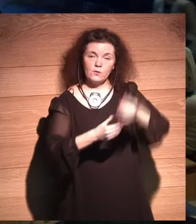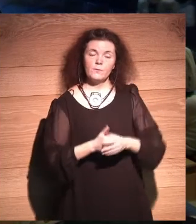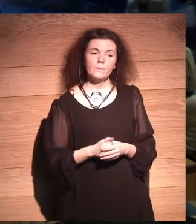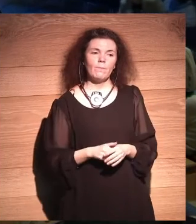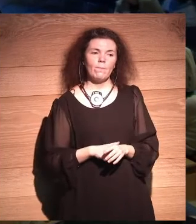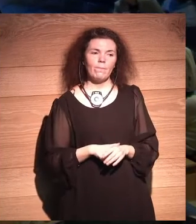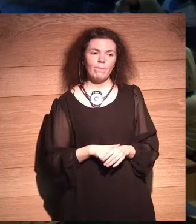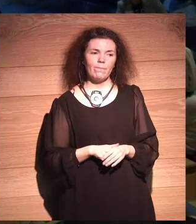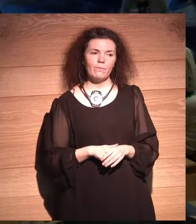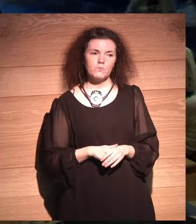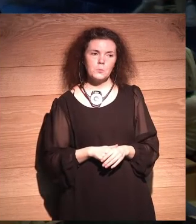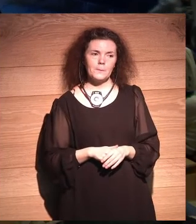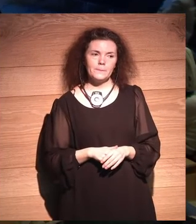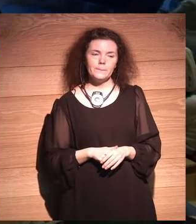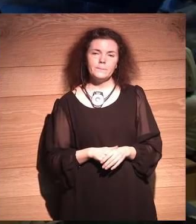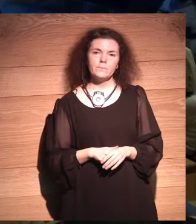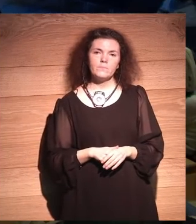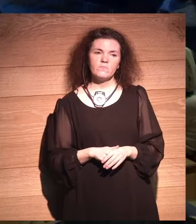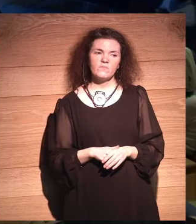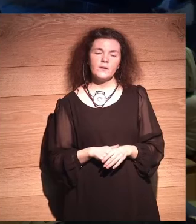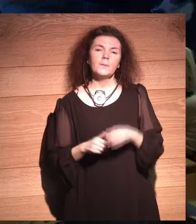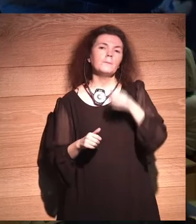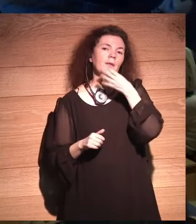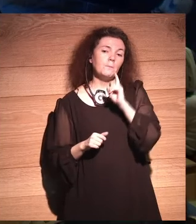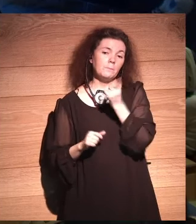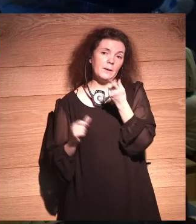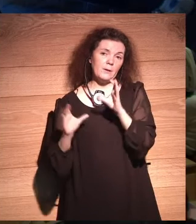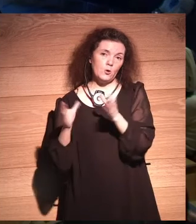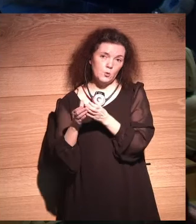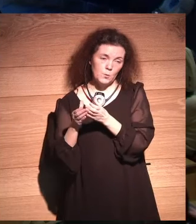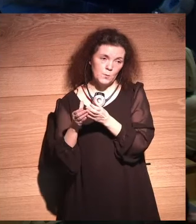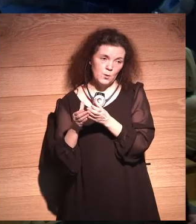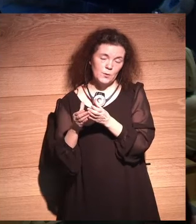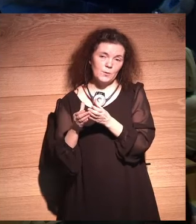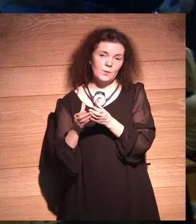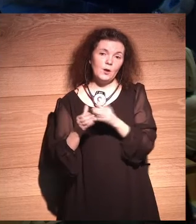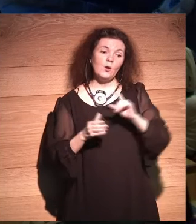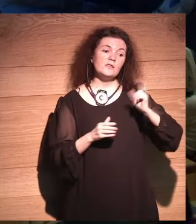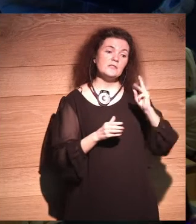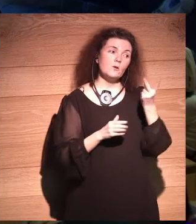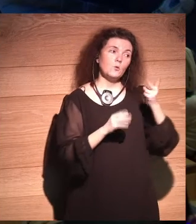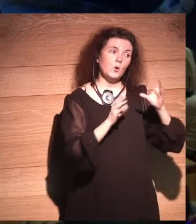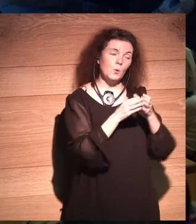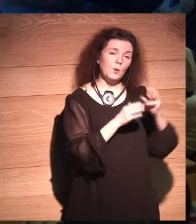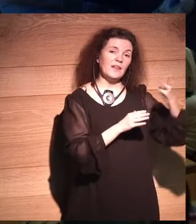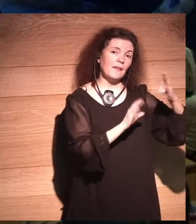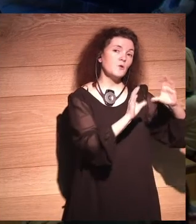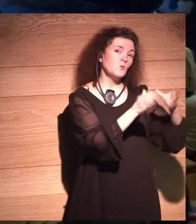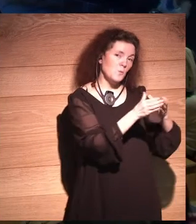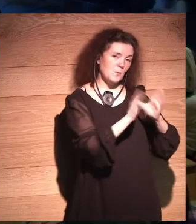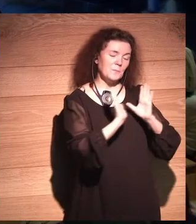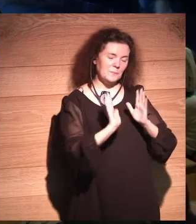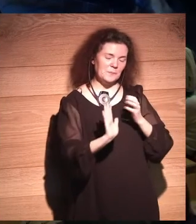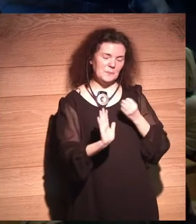So, first group, we have second group, third group. So, yes, people wait late. I